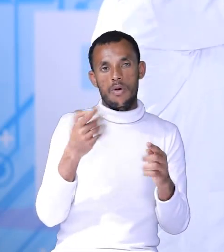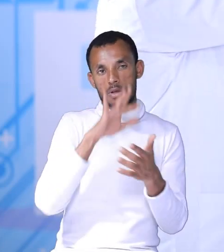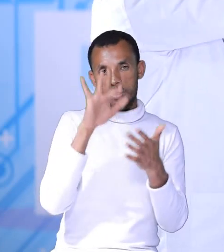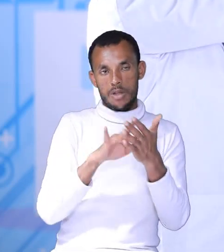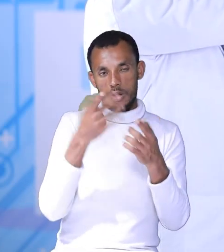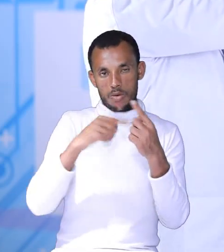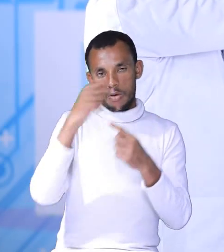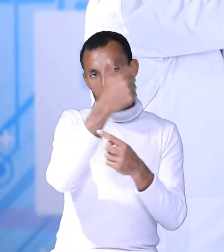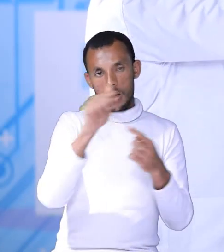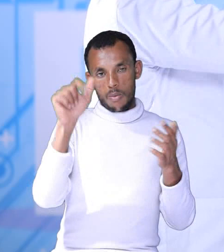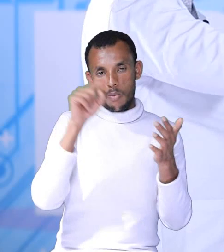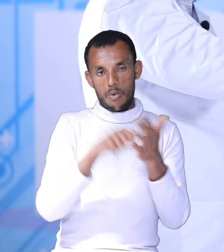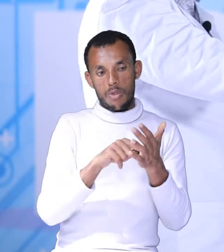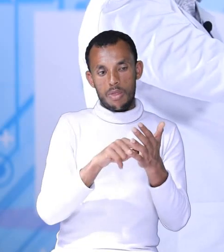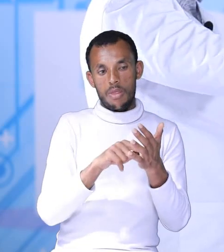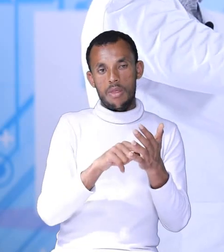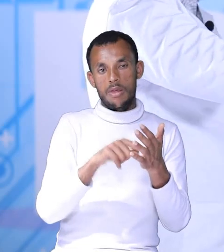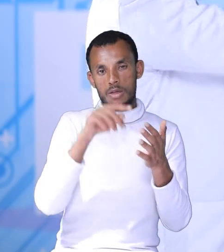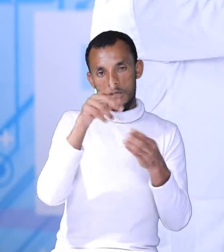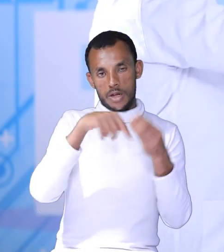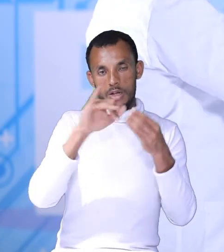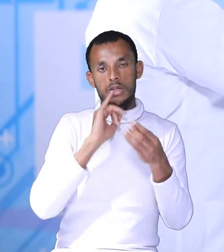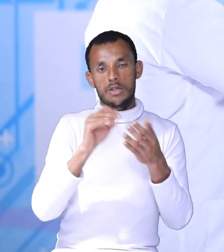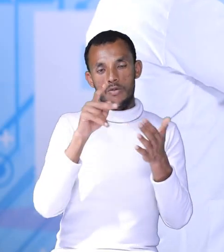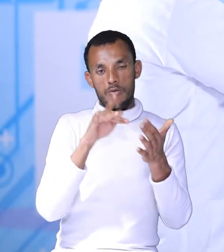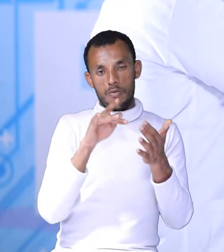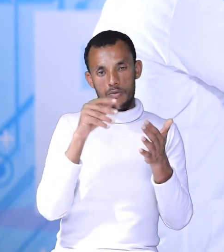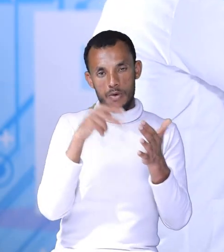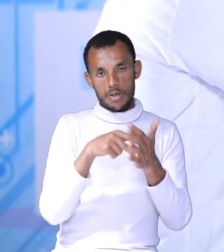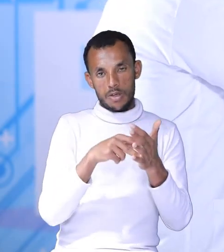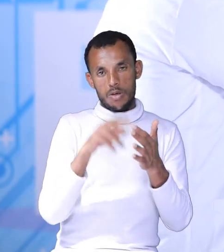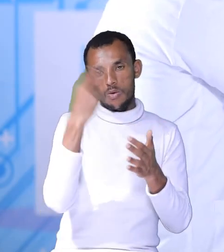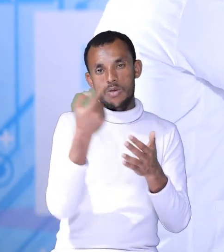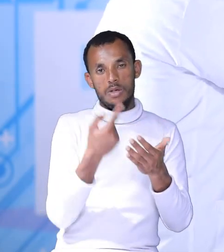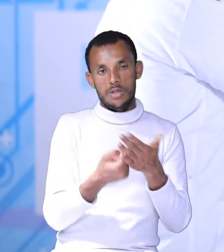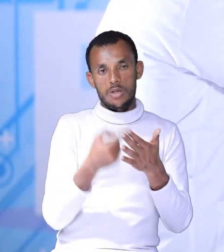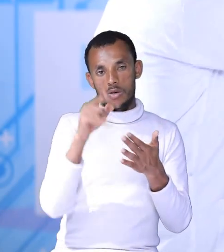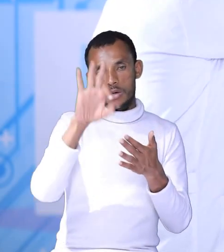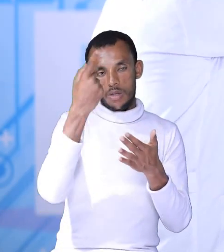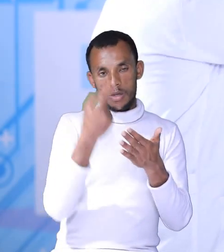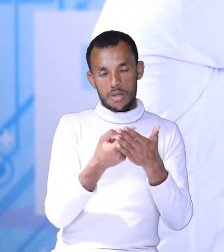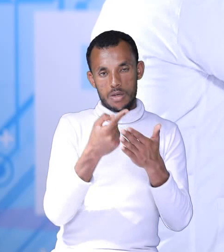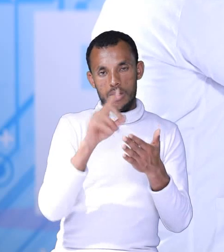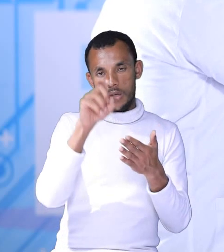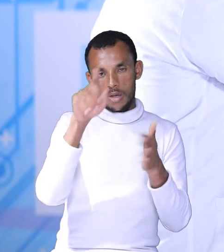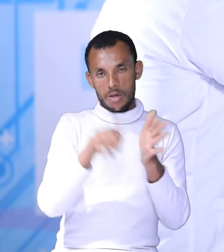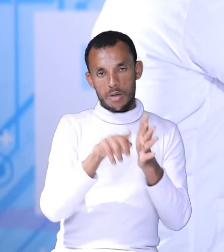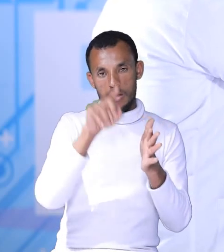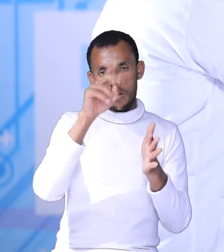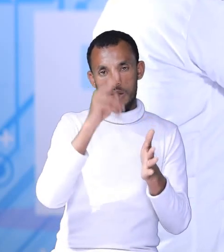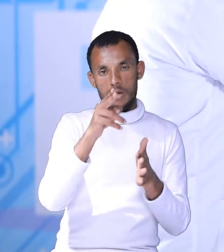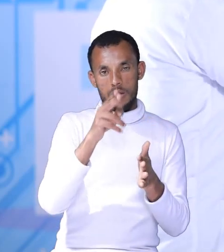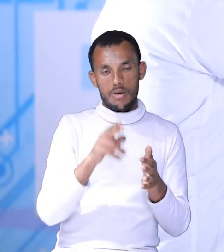to any point, any arbitrary point on a circle is fixed. Therefore, using that, we'll have this one. X minus